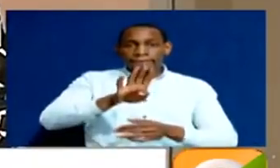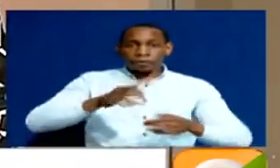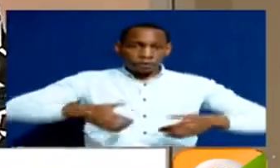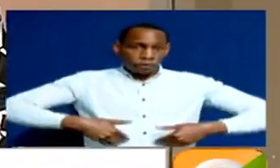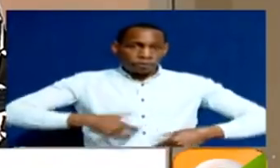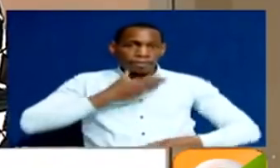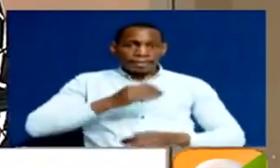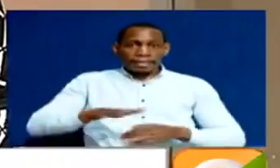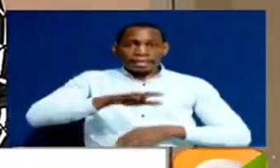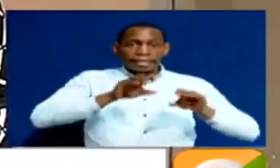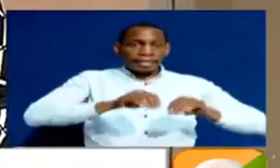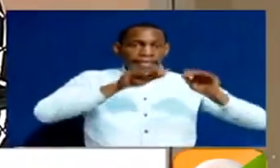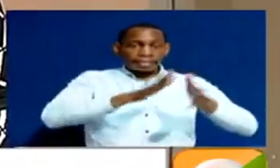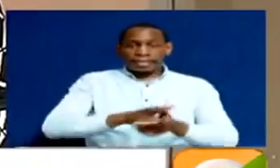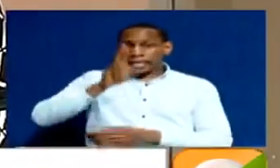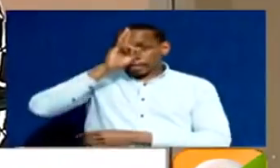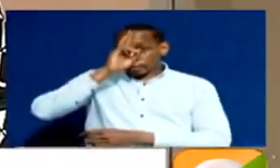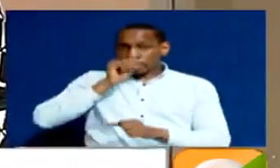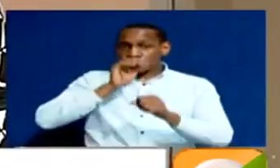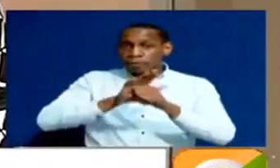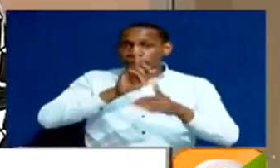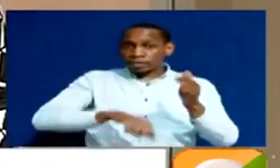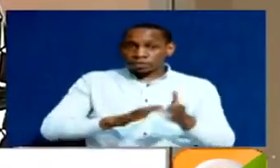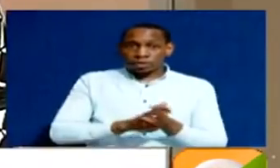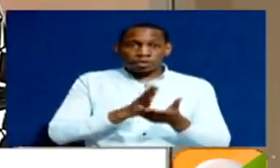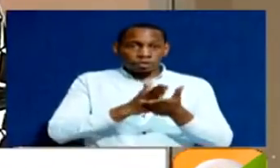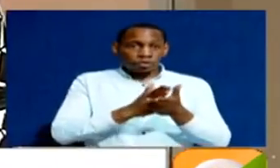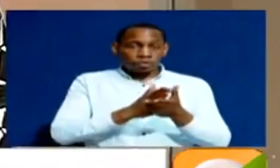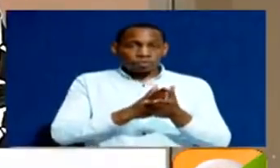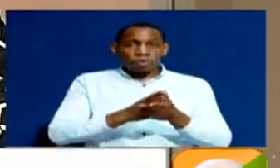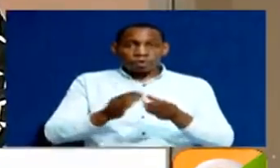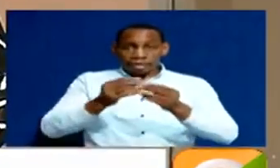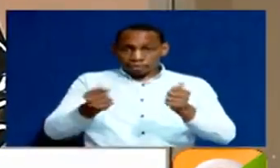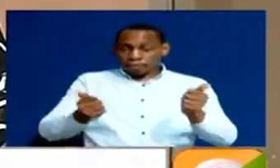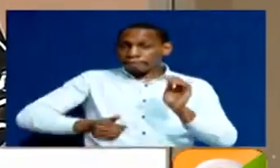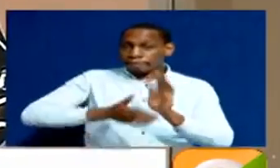young men in Kitengela. The police are promising to